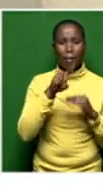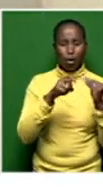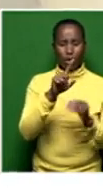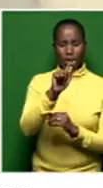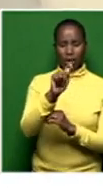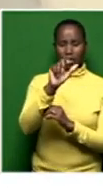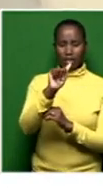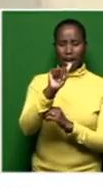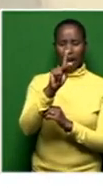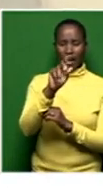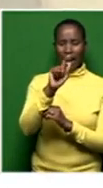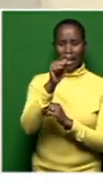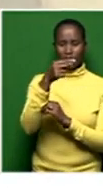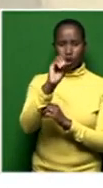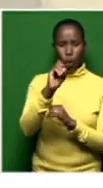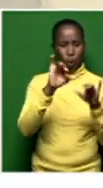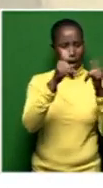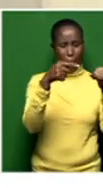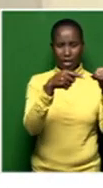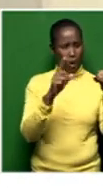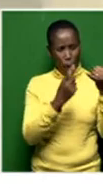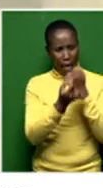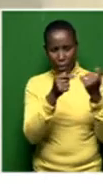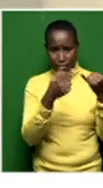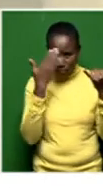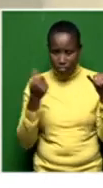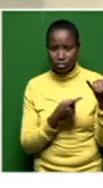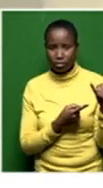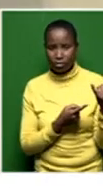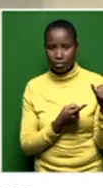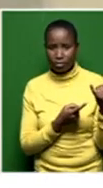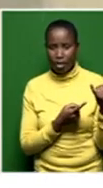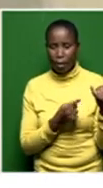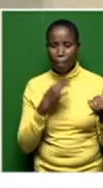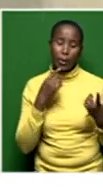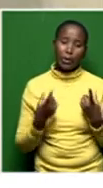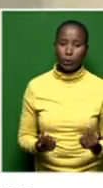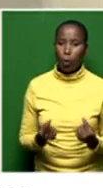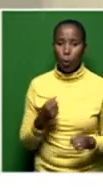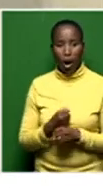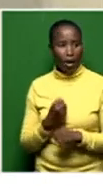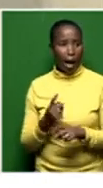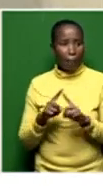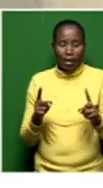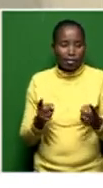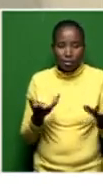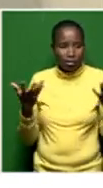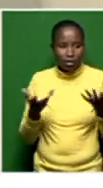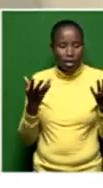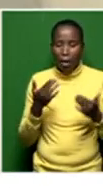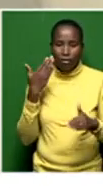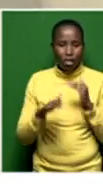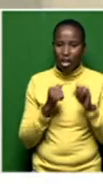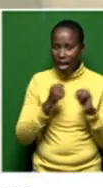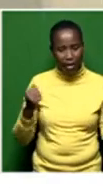no idea what is happening with that particular deal. It is sitting, it's floating, it's been through a due diligence that is never ending. And every